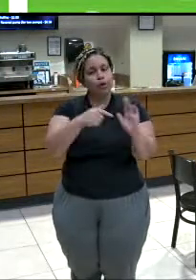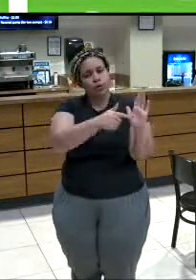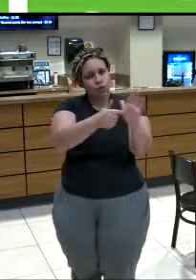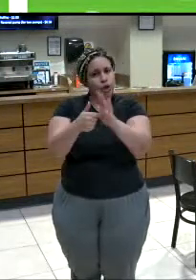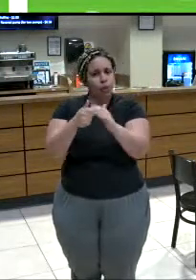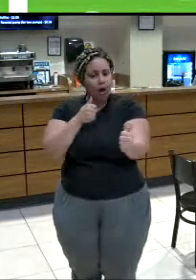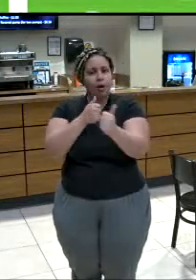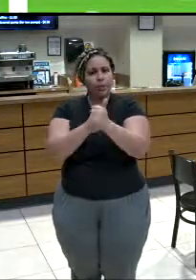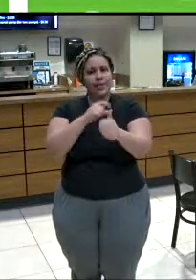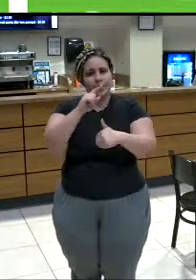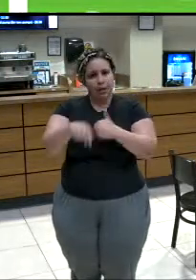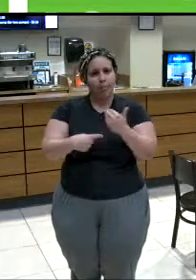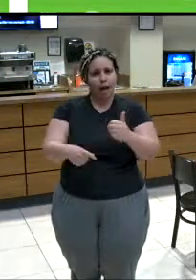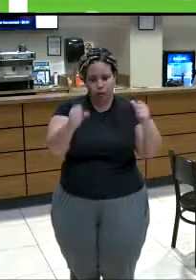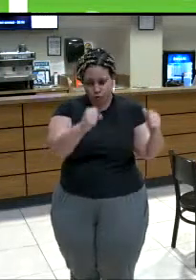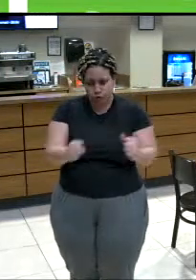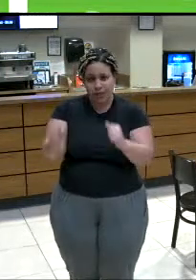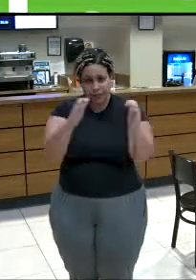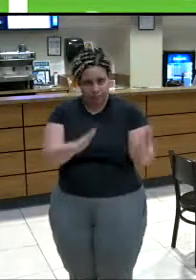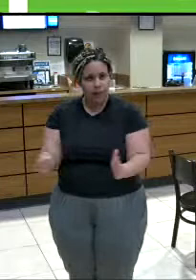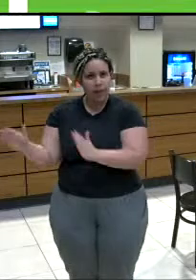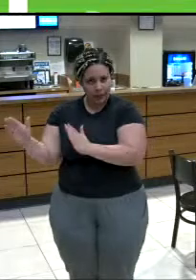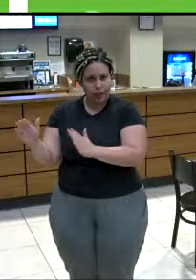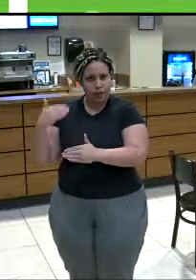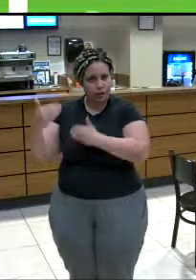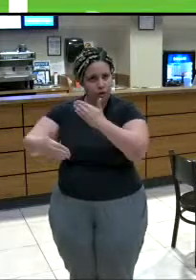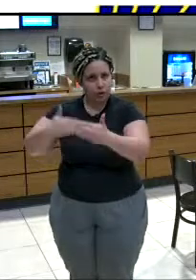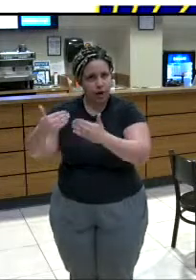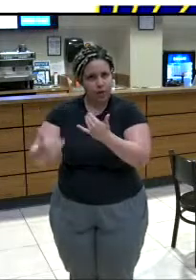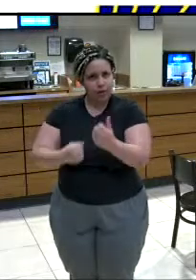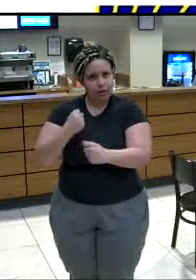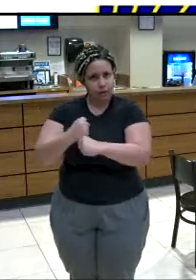updates about those as we go throughout the year.